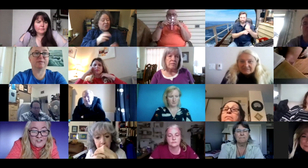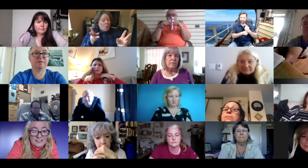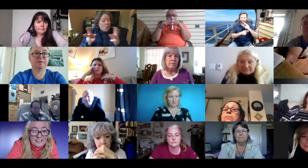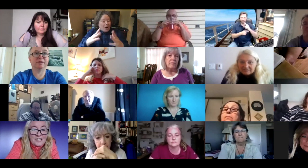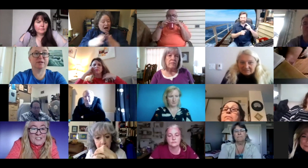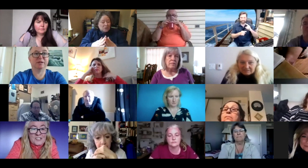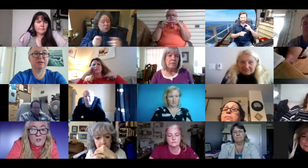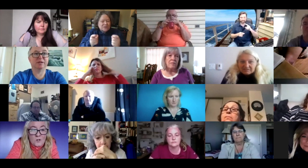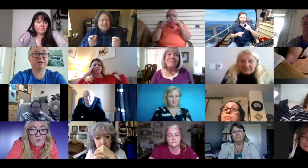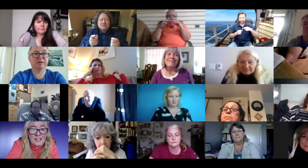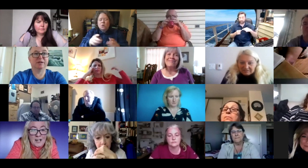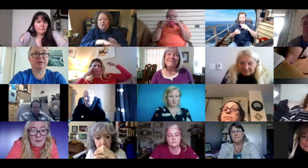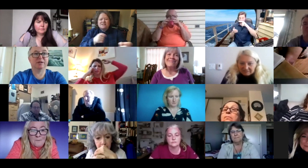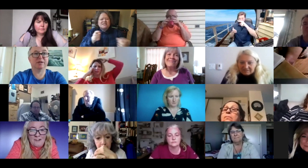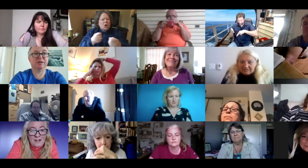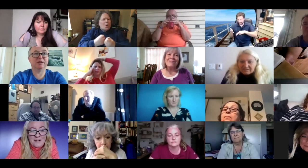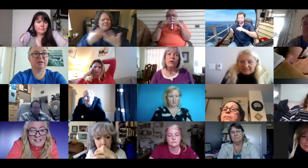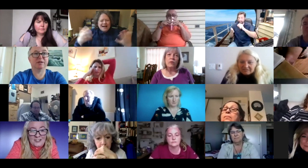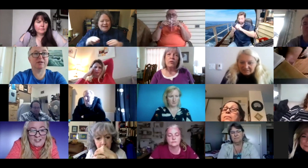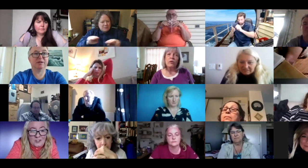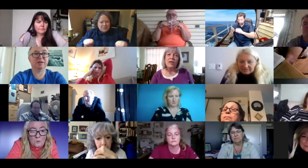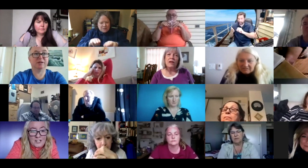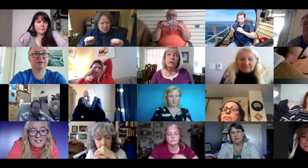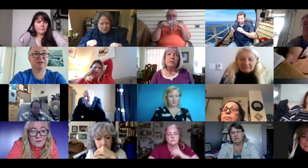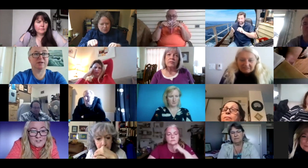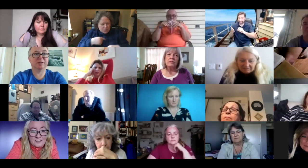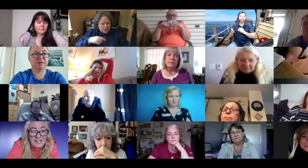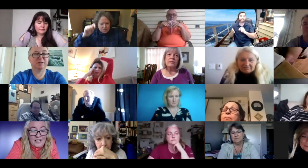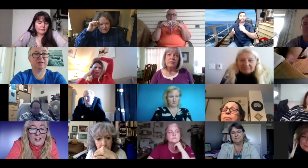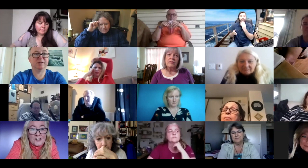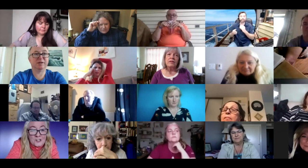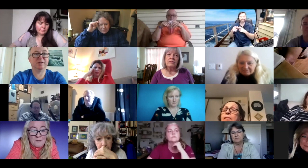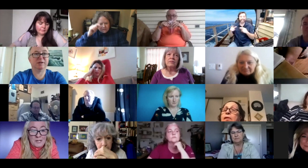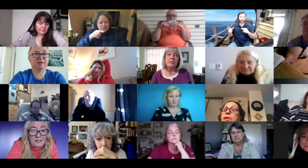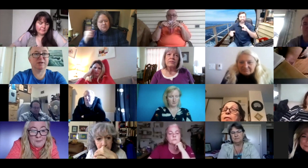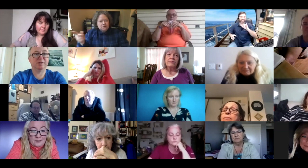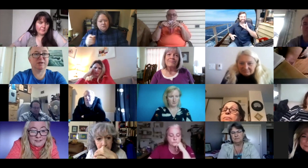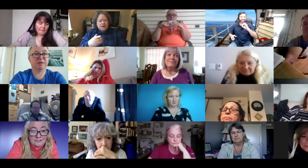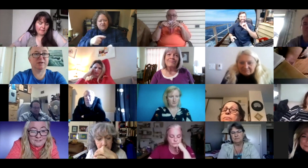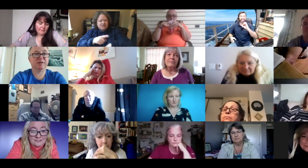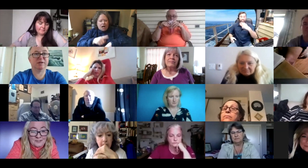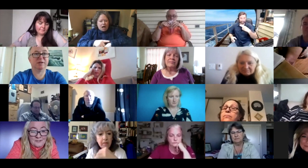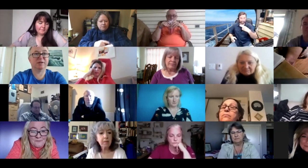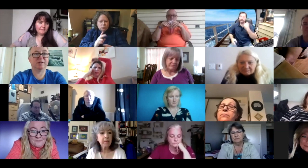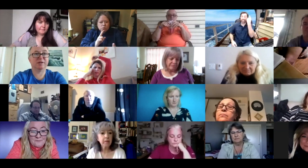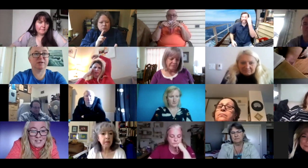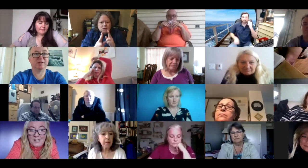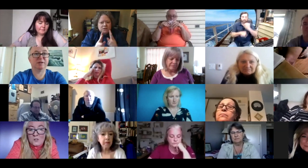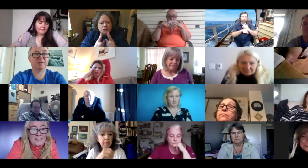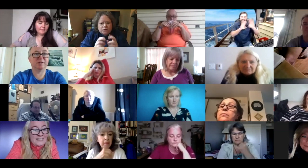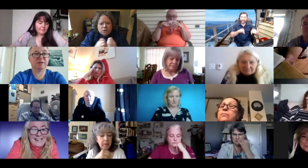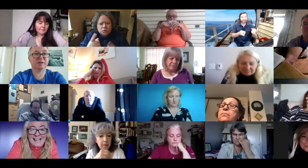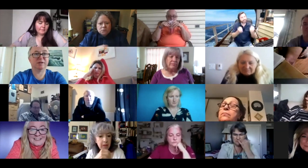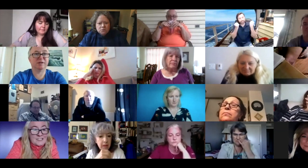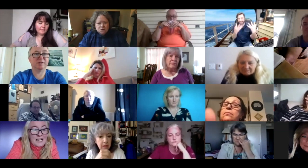Yiddish. So bearing in mind that they're at the workhouse and there are so many people, I